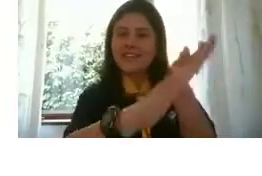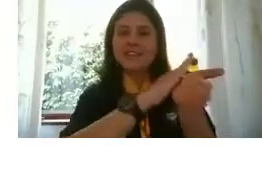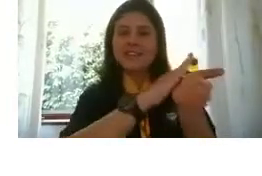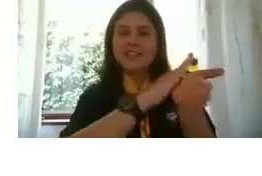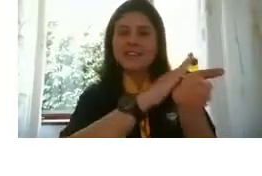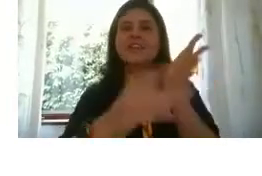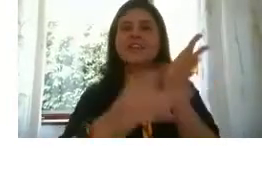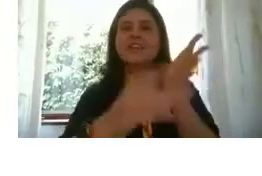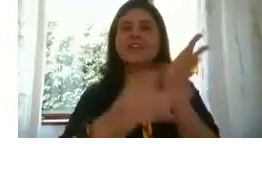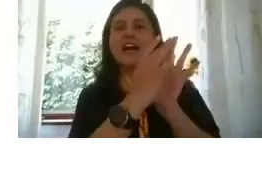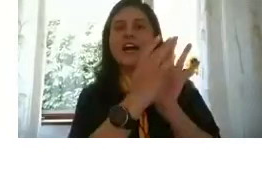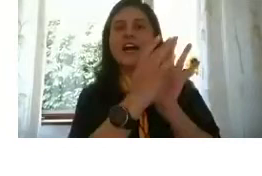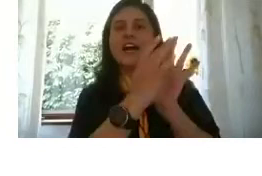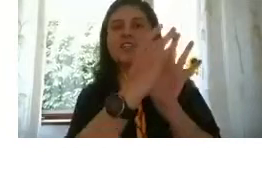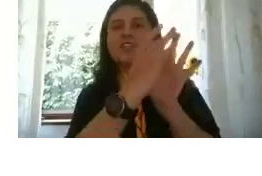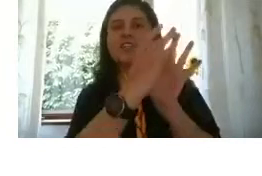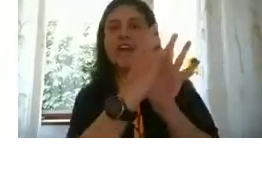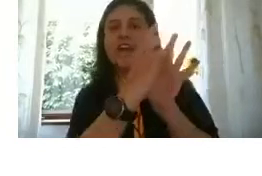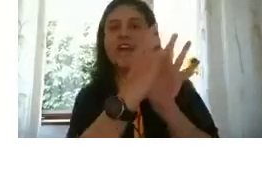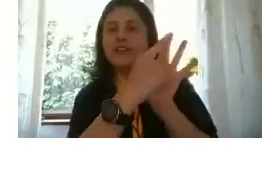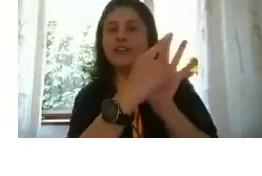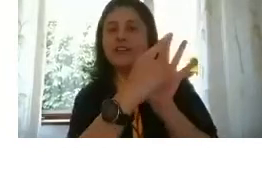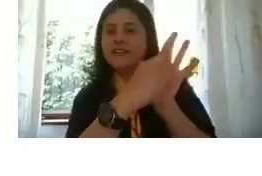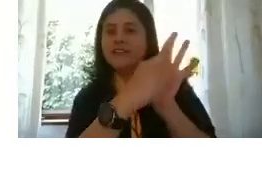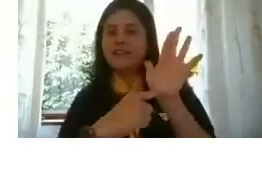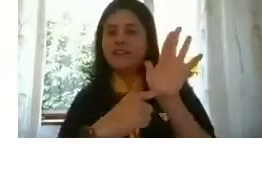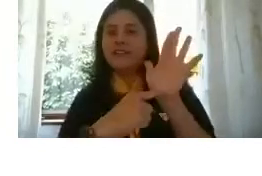H, excellent, H.